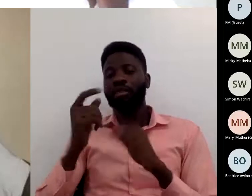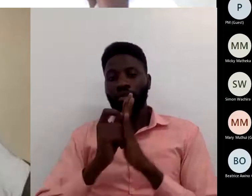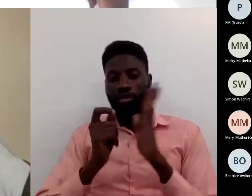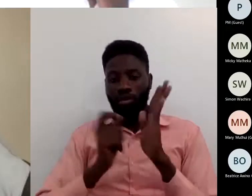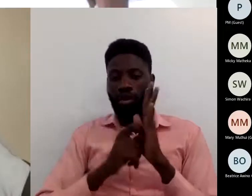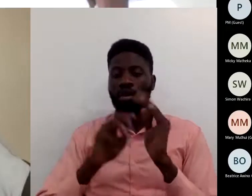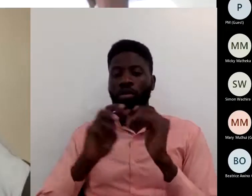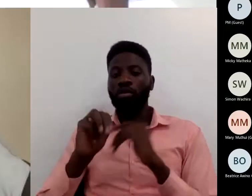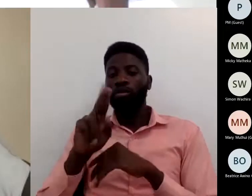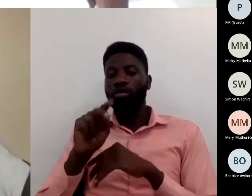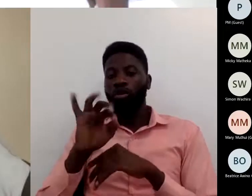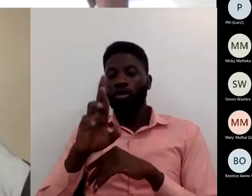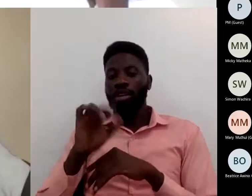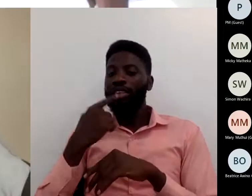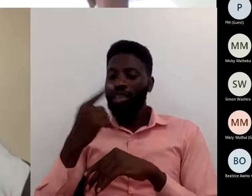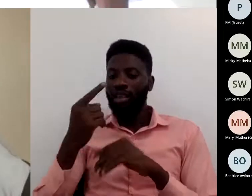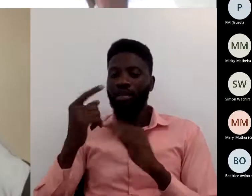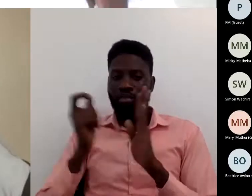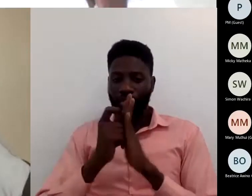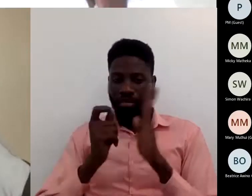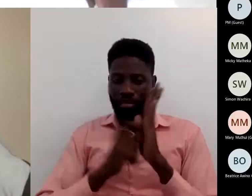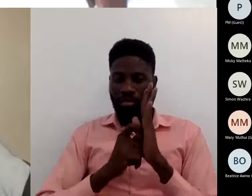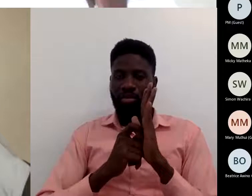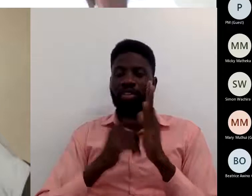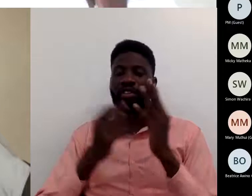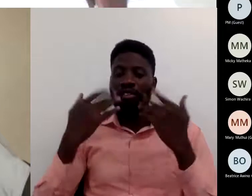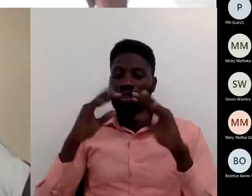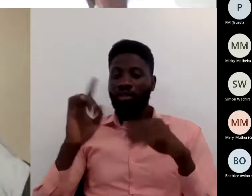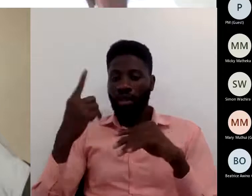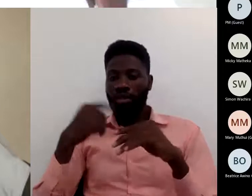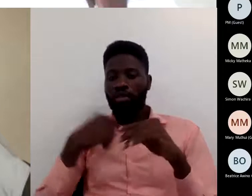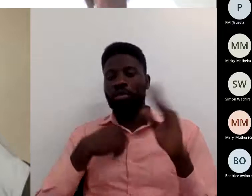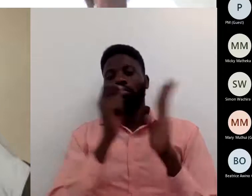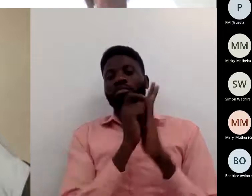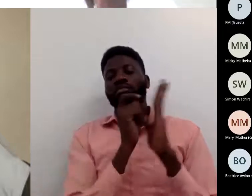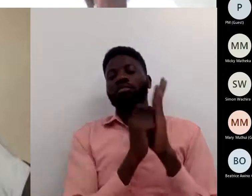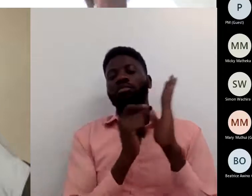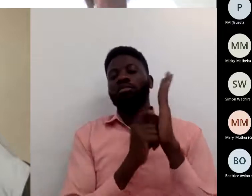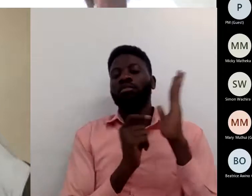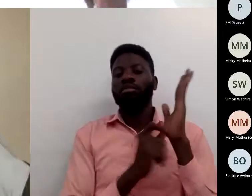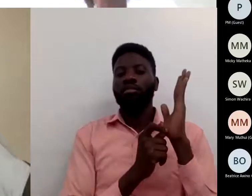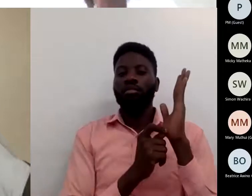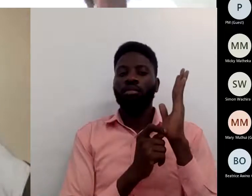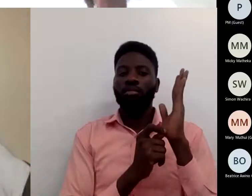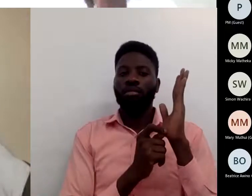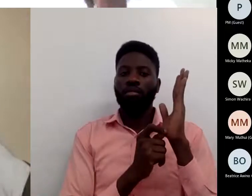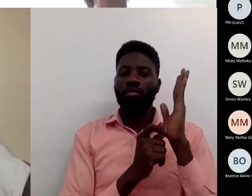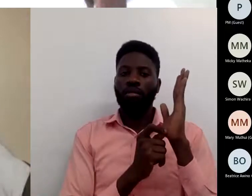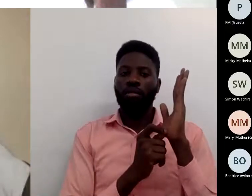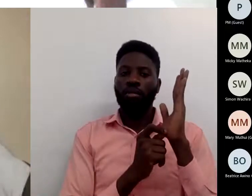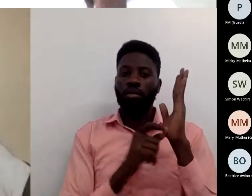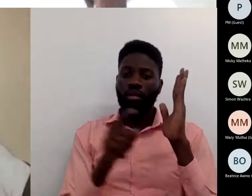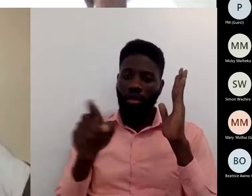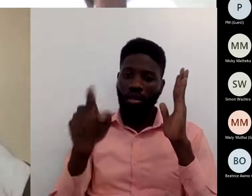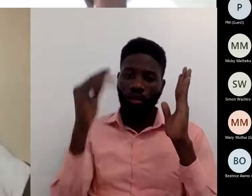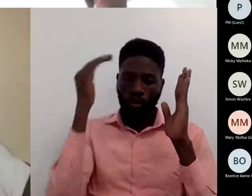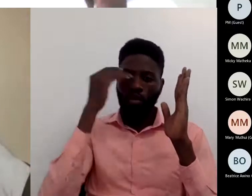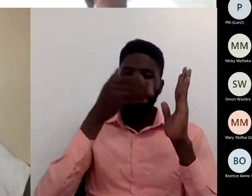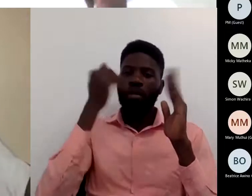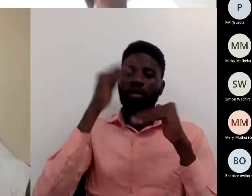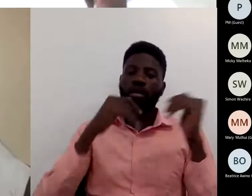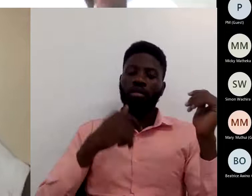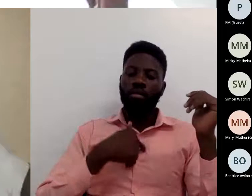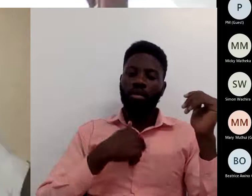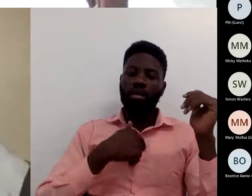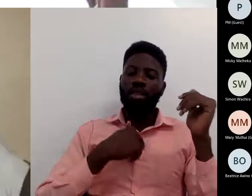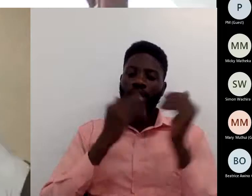said, I've written it down. Why am I writing it down? I've assumed they know better than me. I'm assuming that there's something that